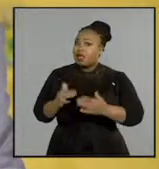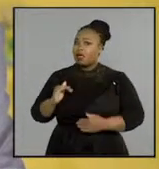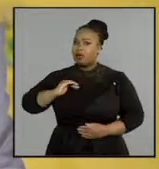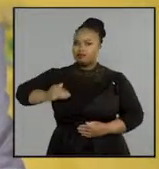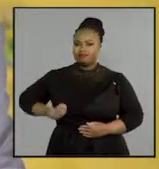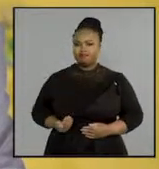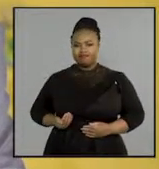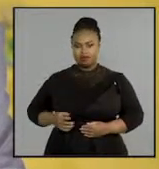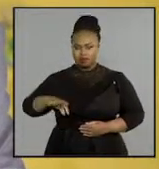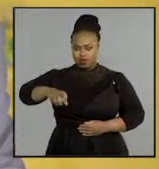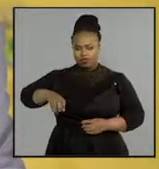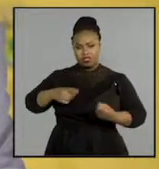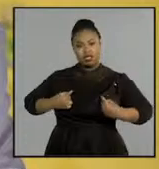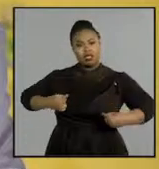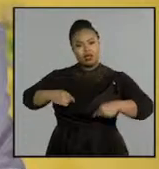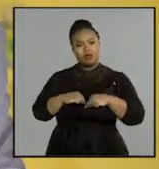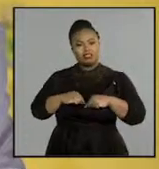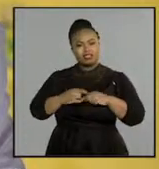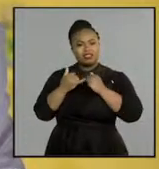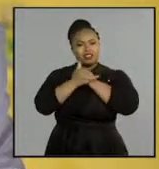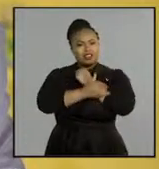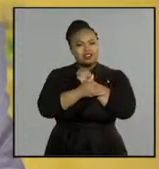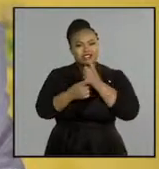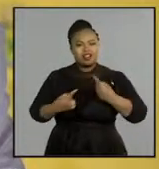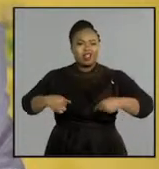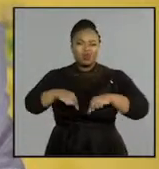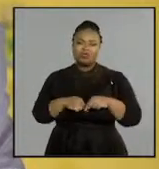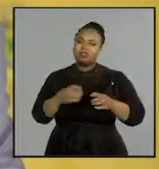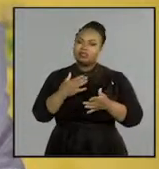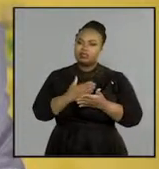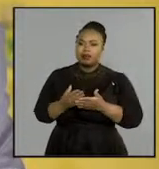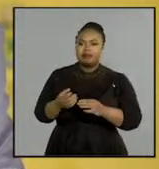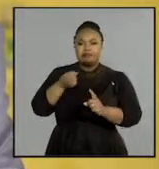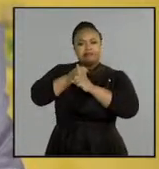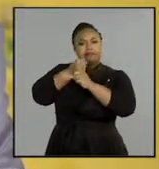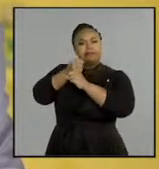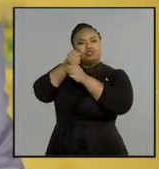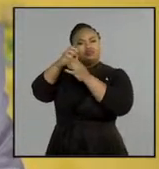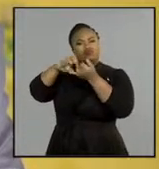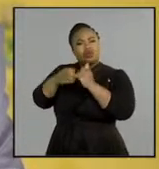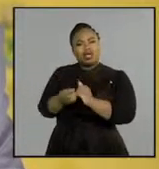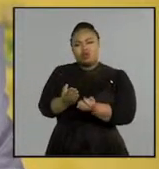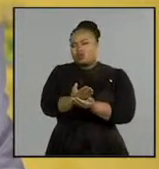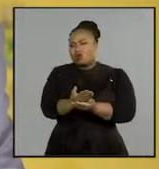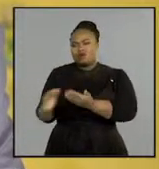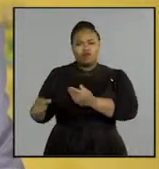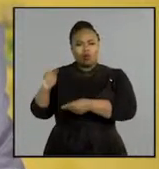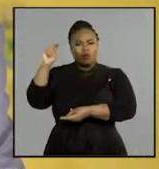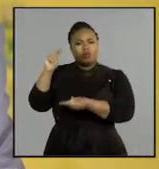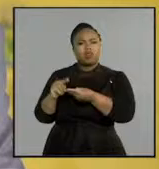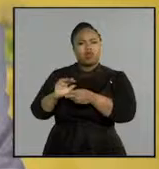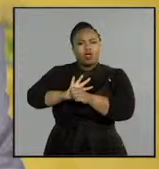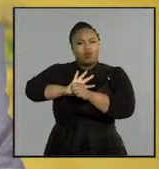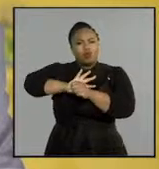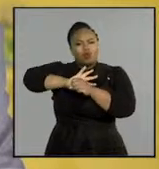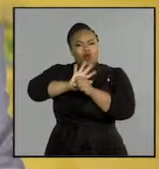effort of the many women of our province and our country in the battle